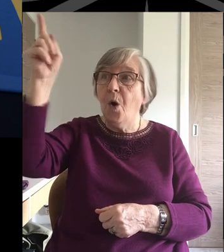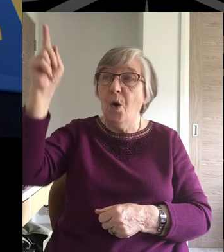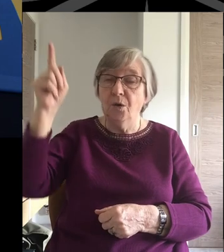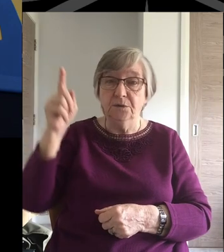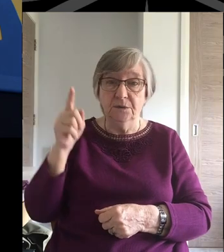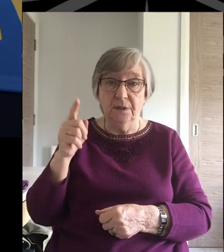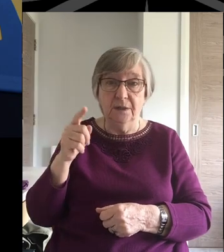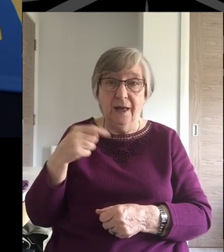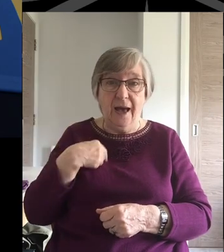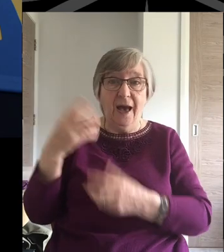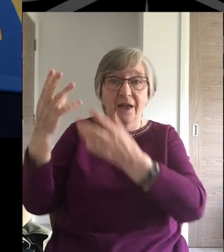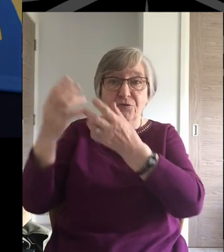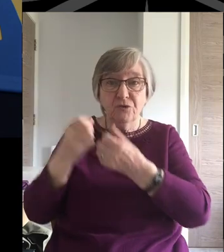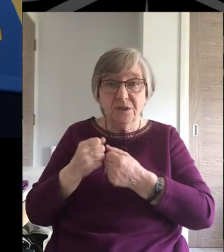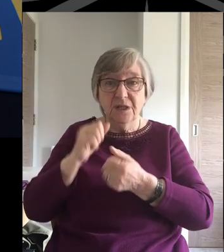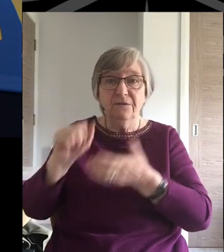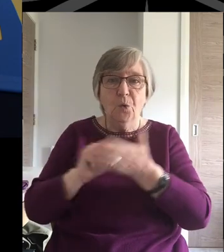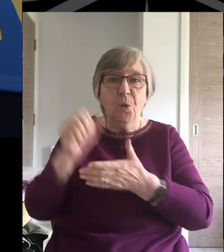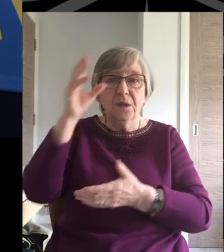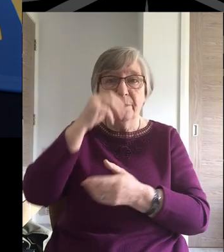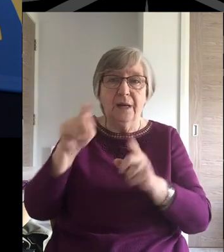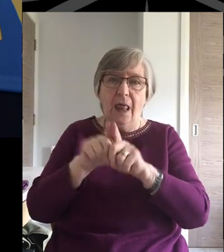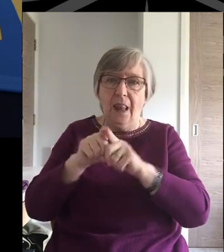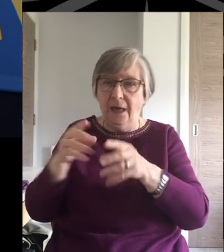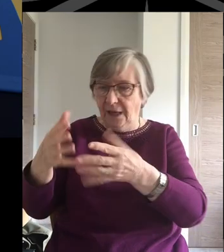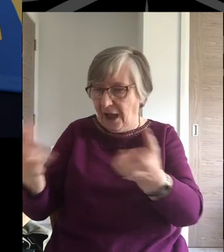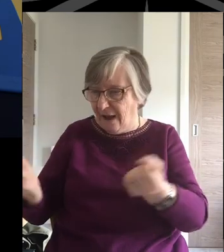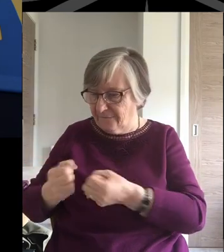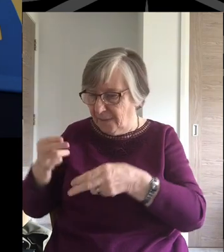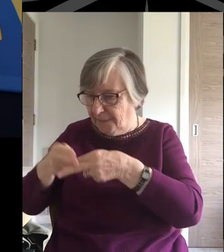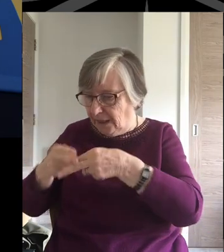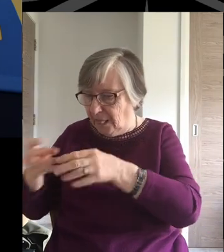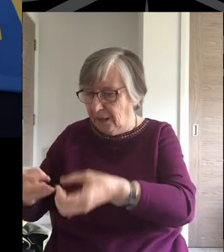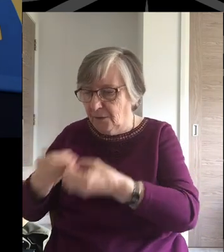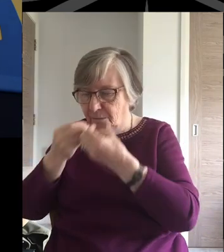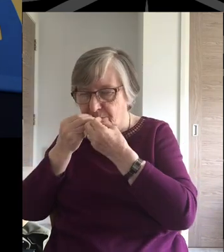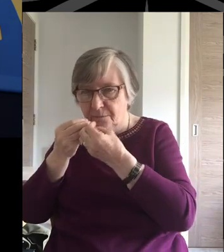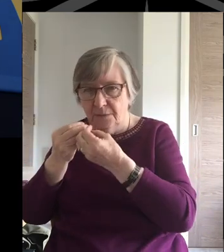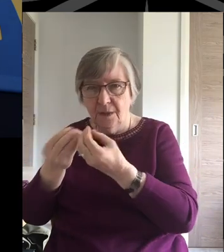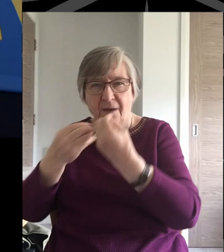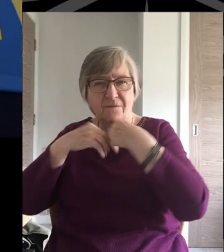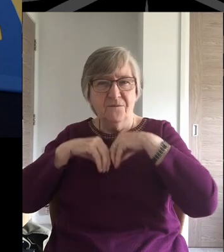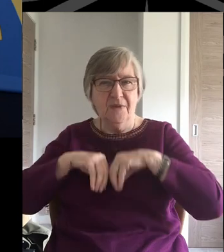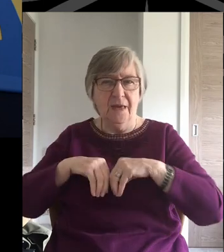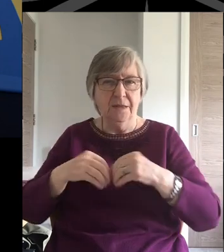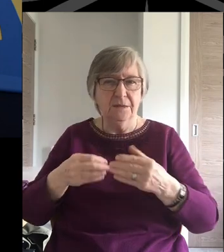is a bit more like eating, being fed, being nurtured.